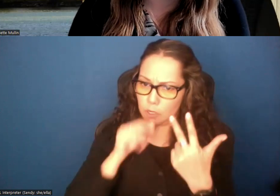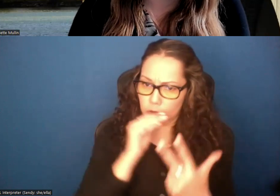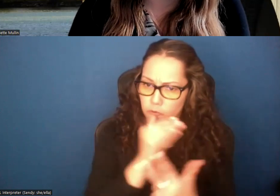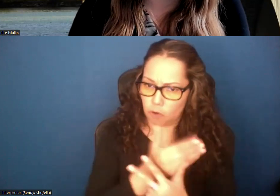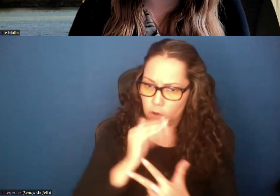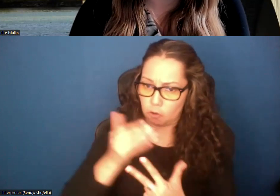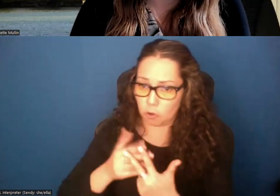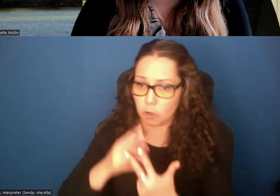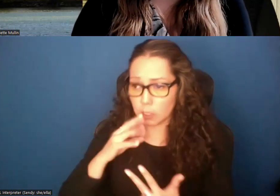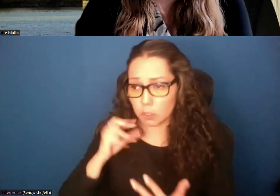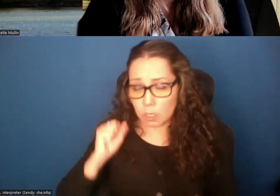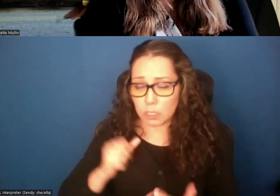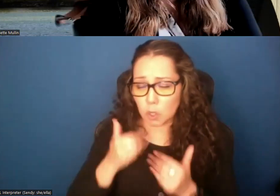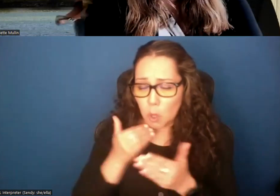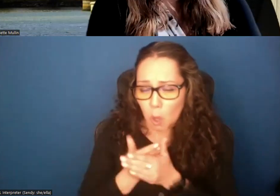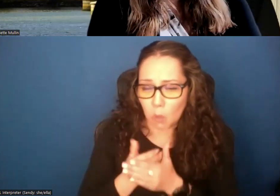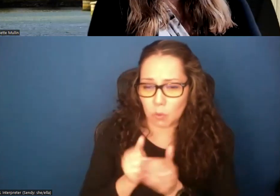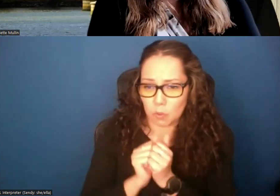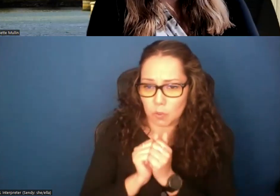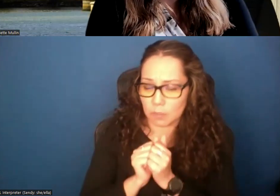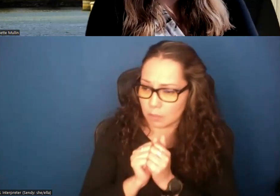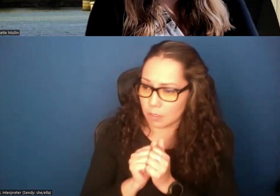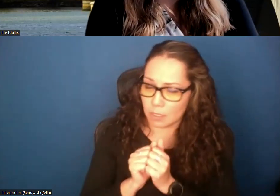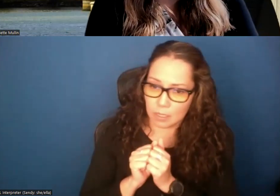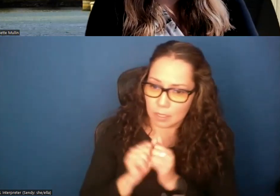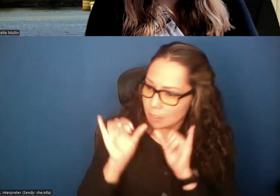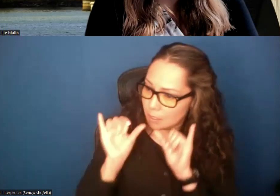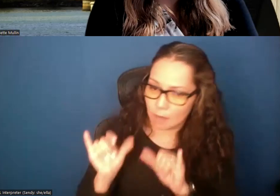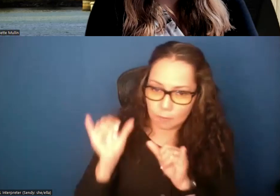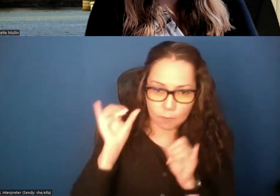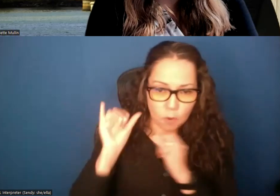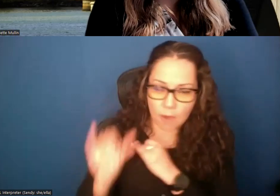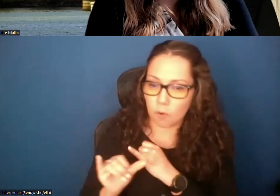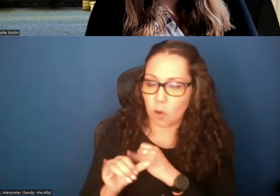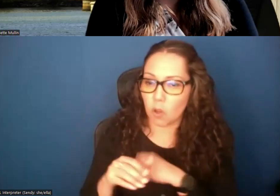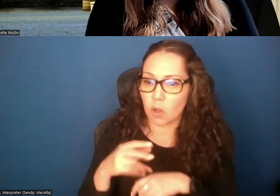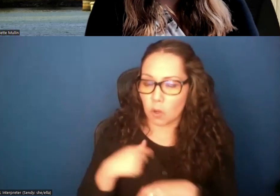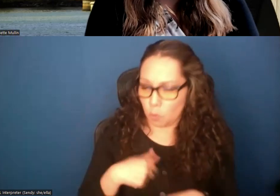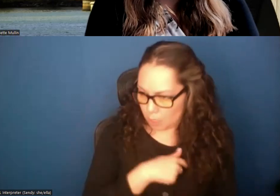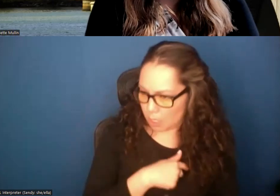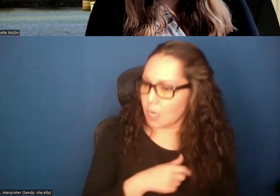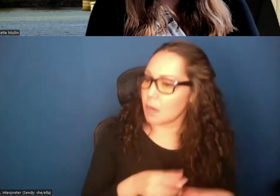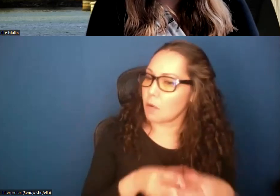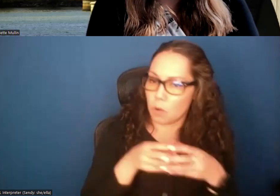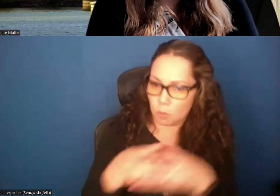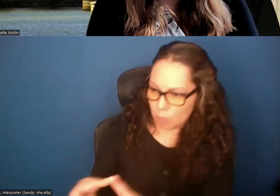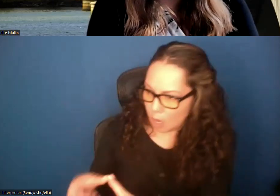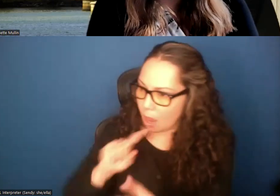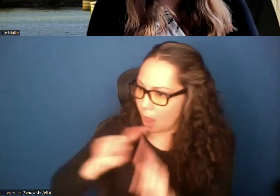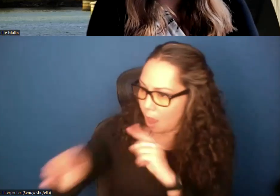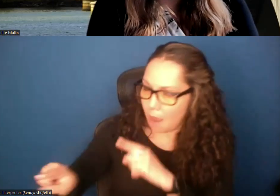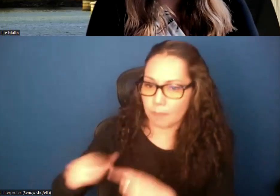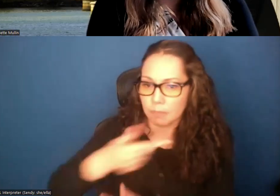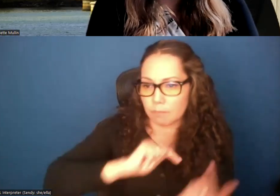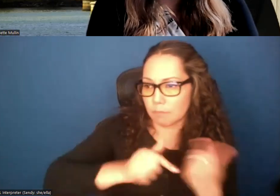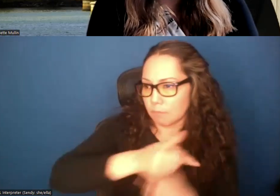close to and loved her forever, um, we would come, we would take turns being